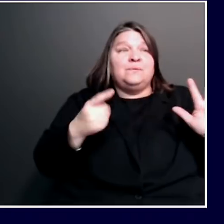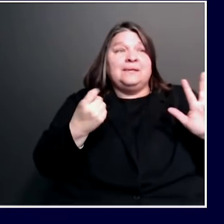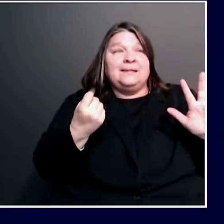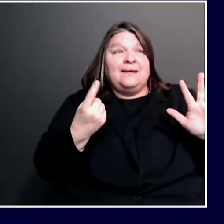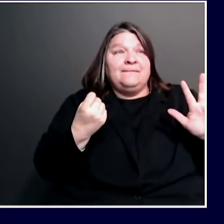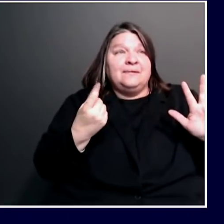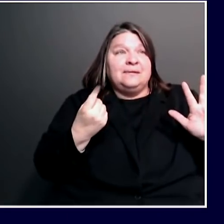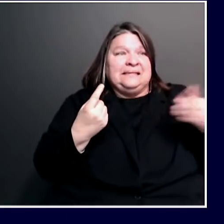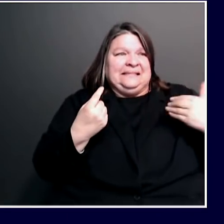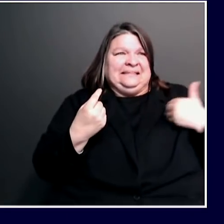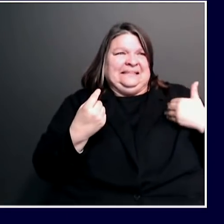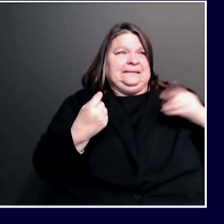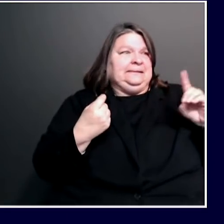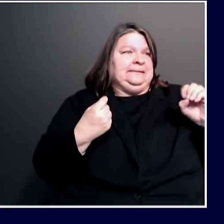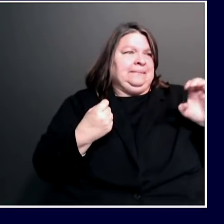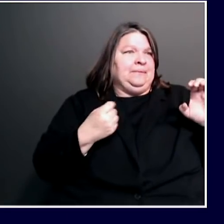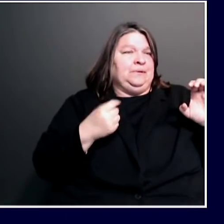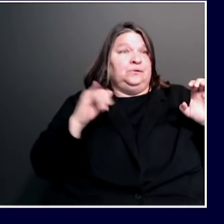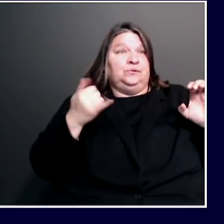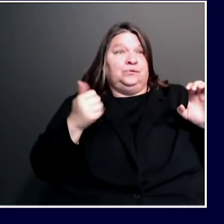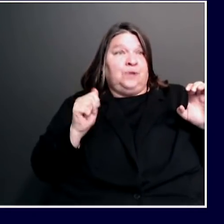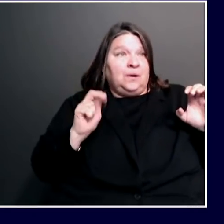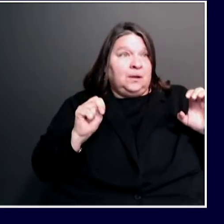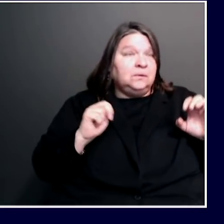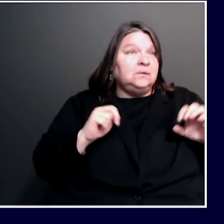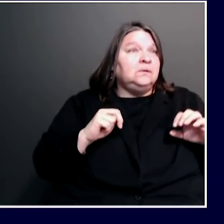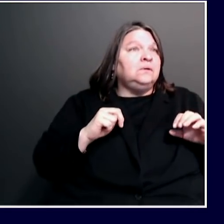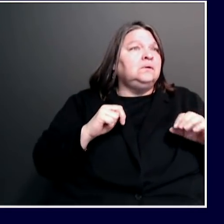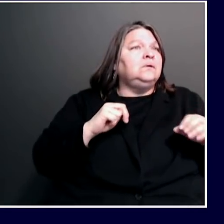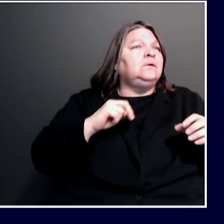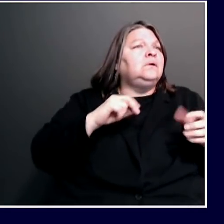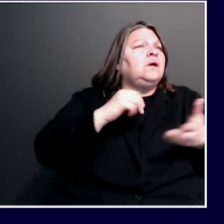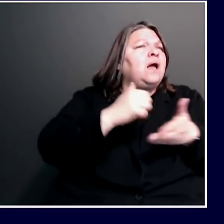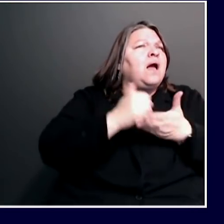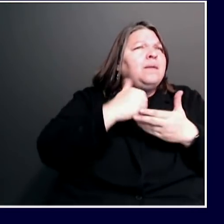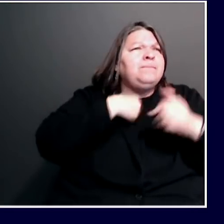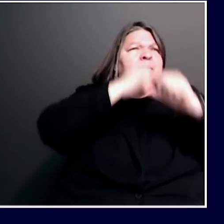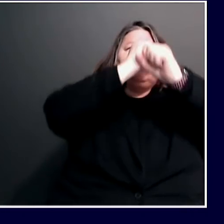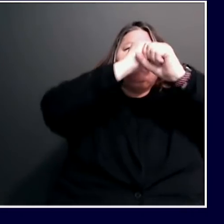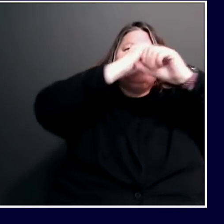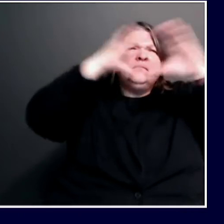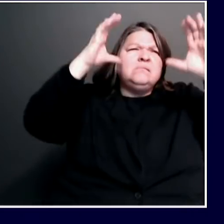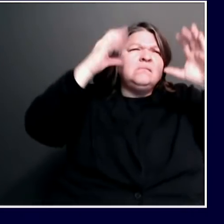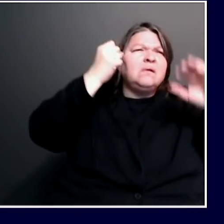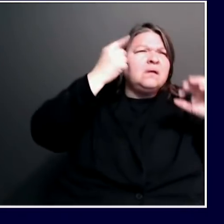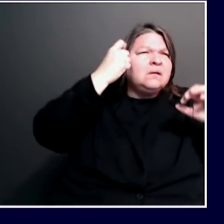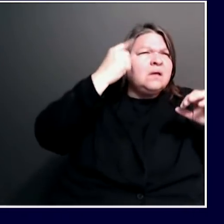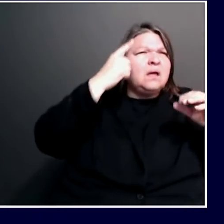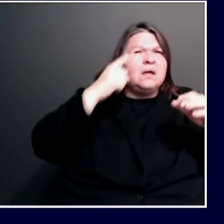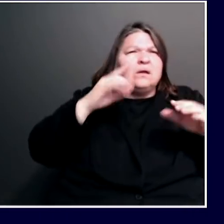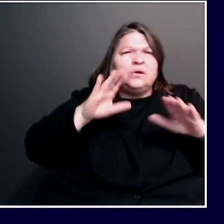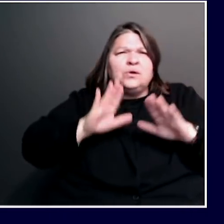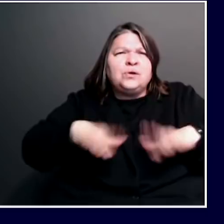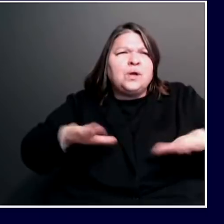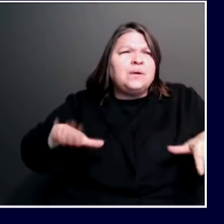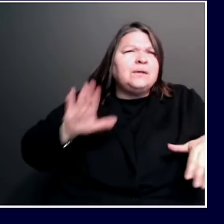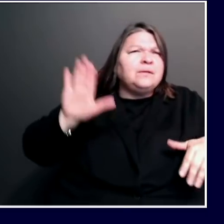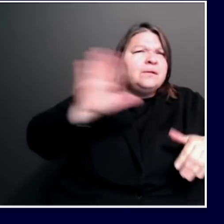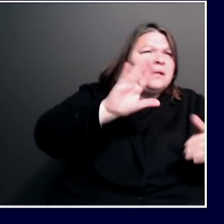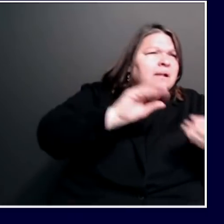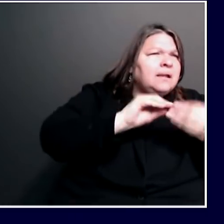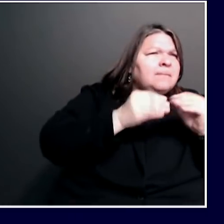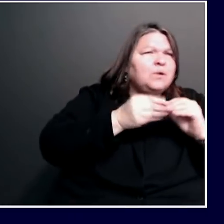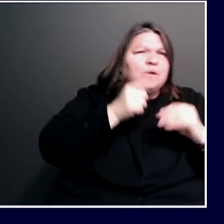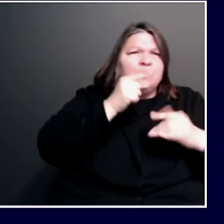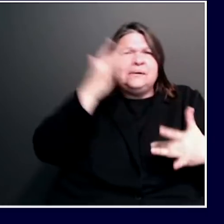One, I'm hoping you can put that number in some context to see how do you evaluate that? But two, I think